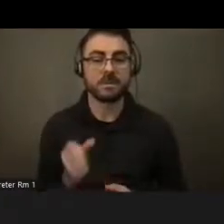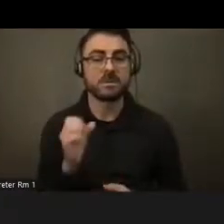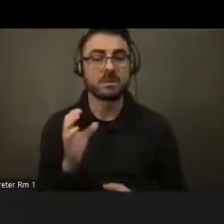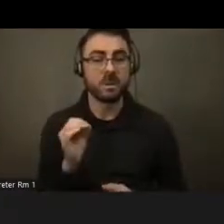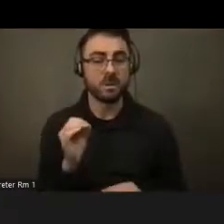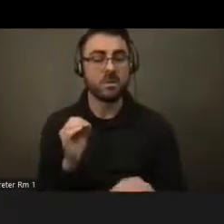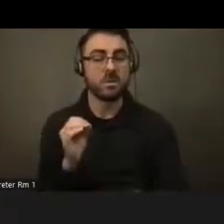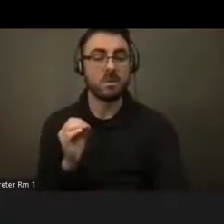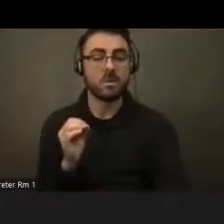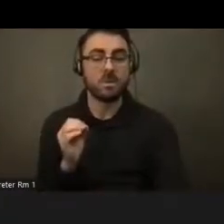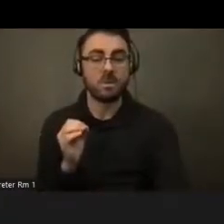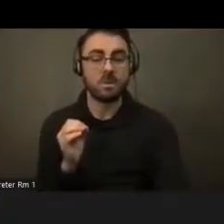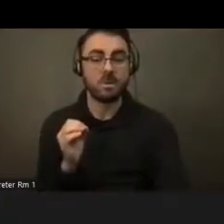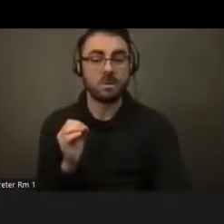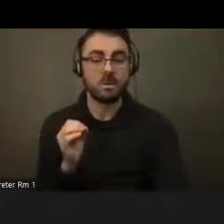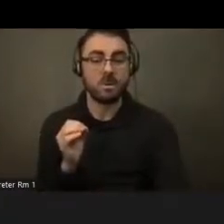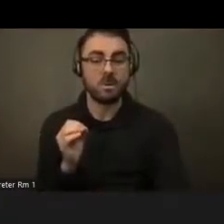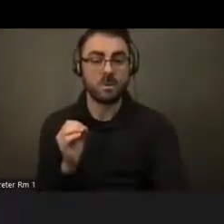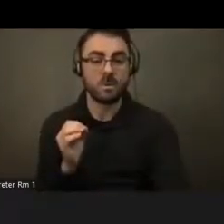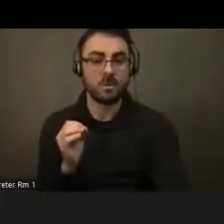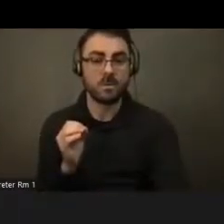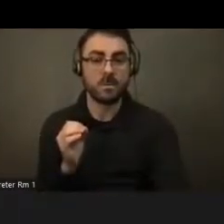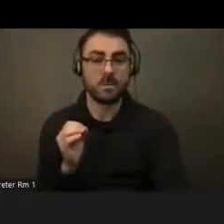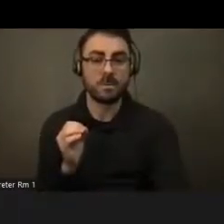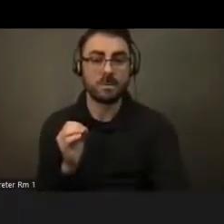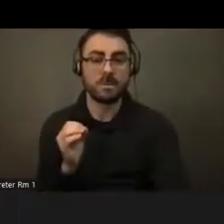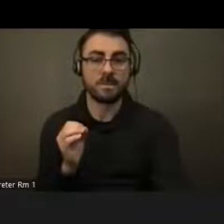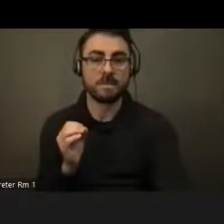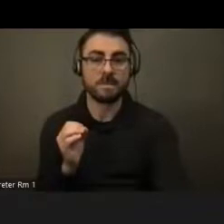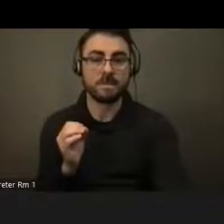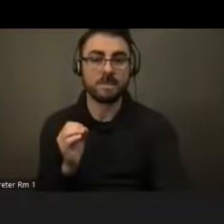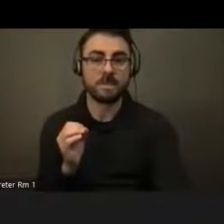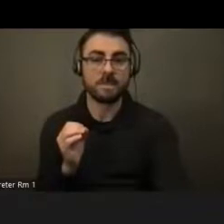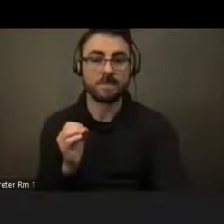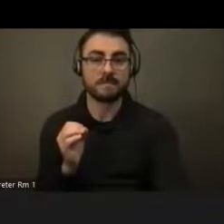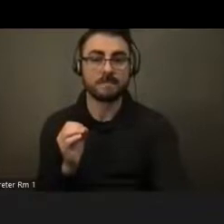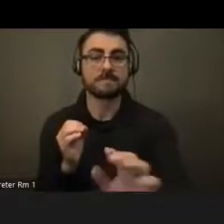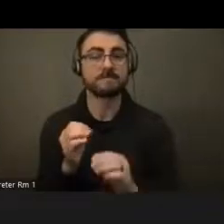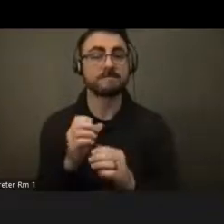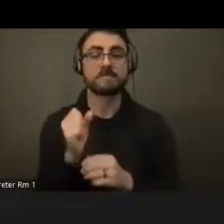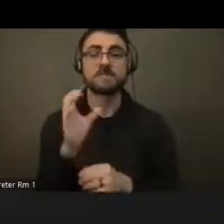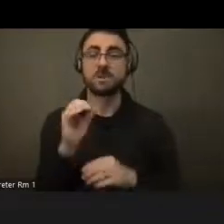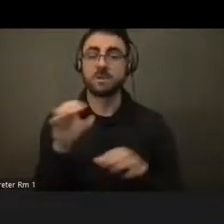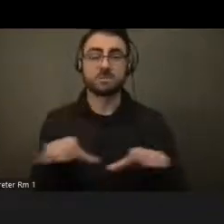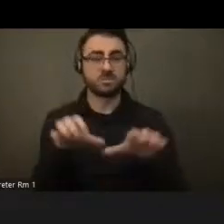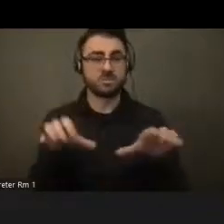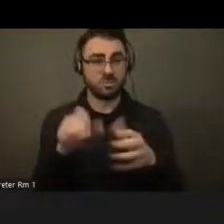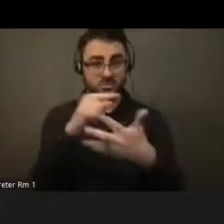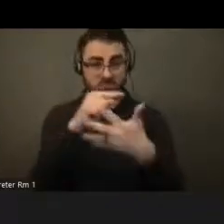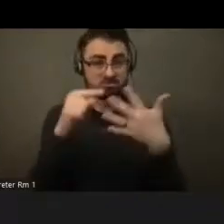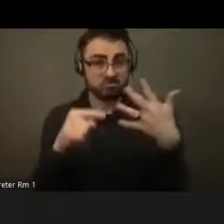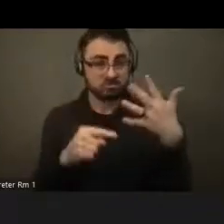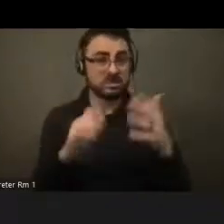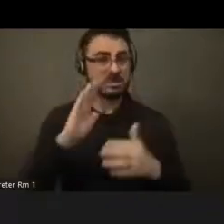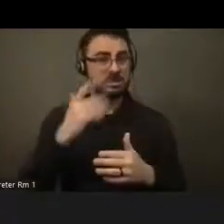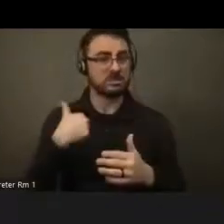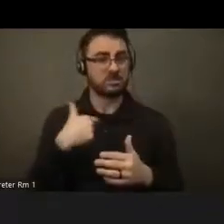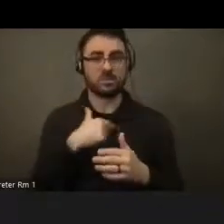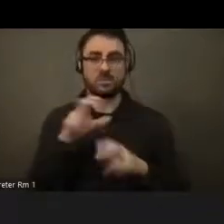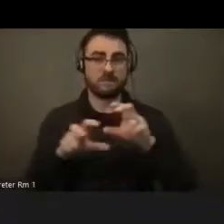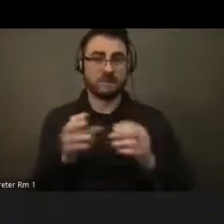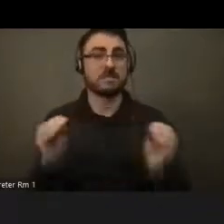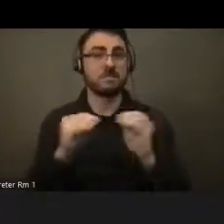In doing those things, it looks like we are investing more in public safety,